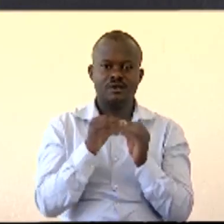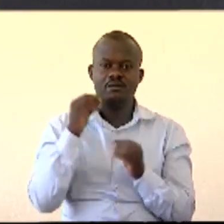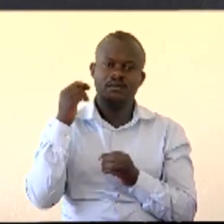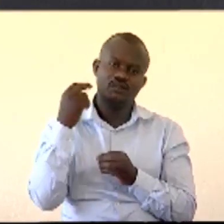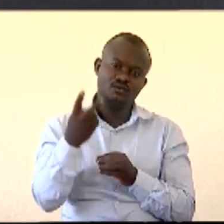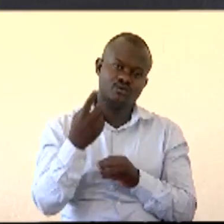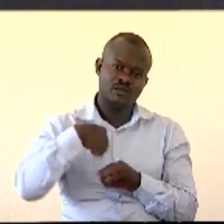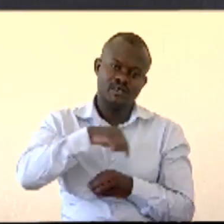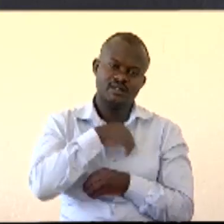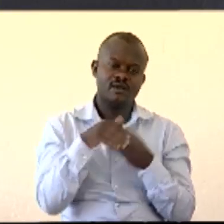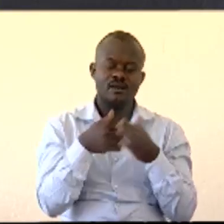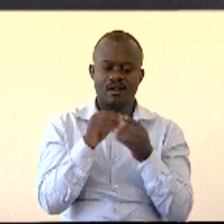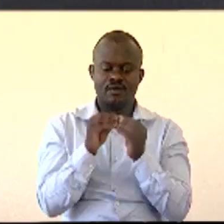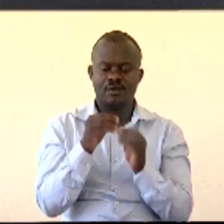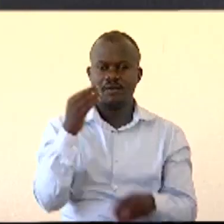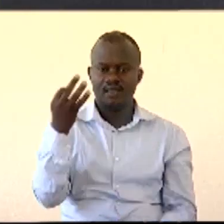now lesson number 3.